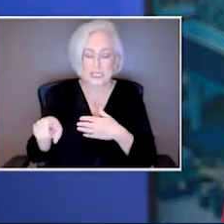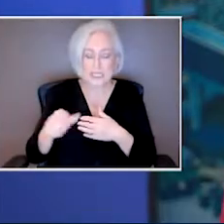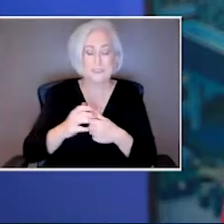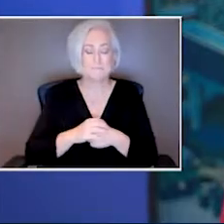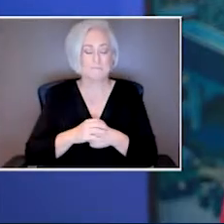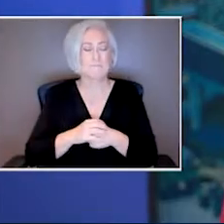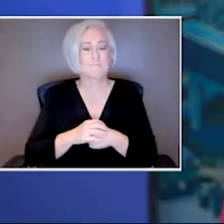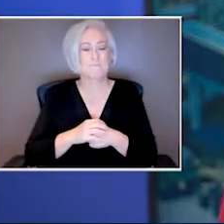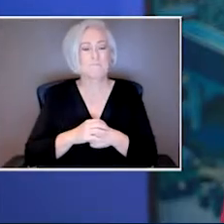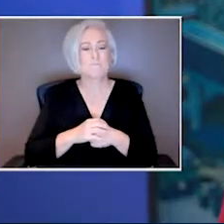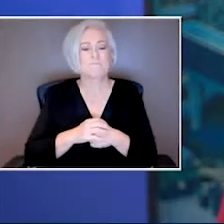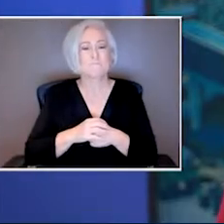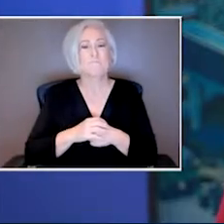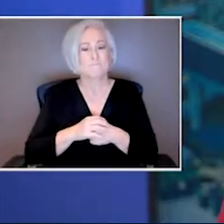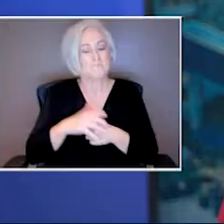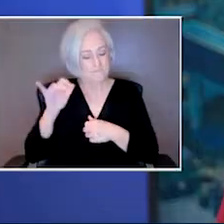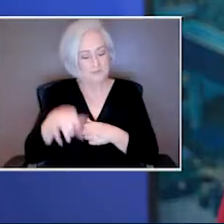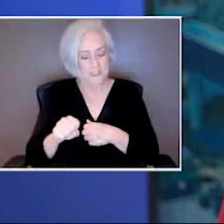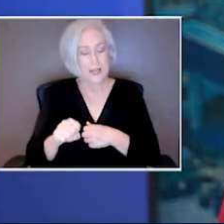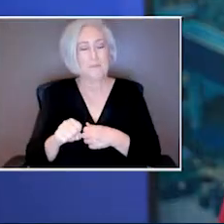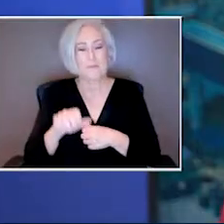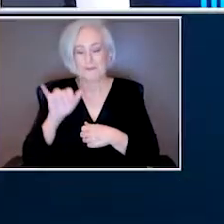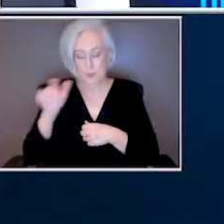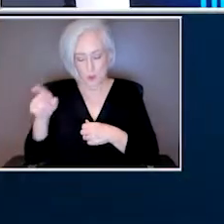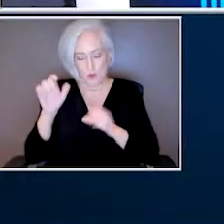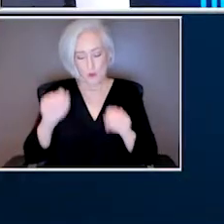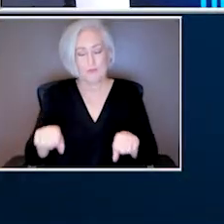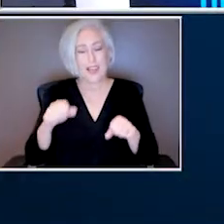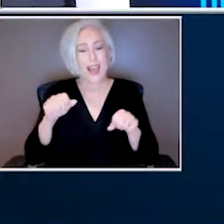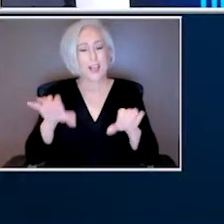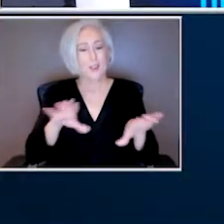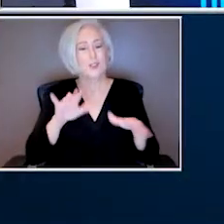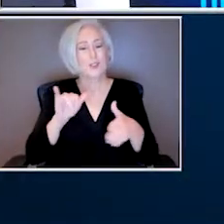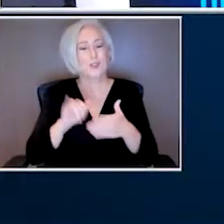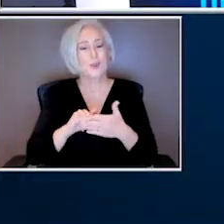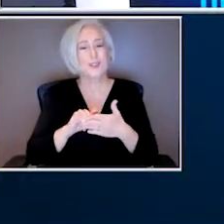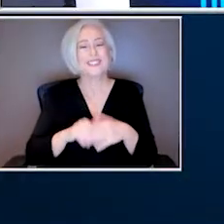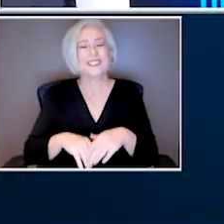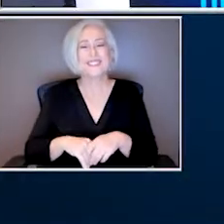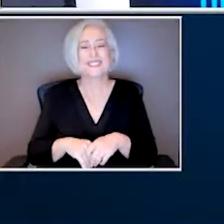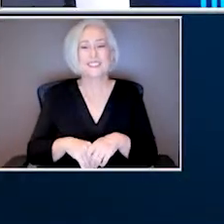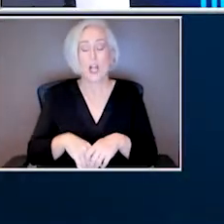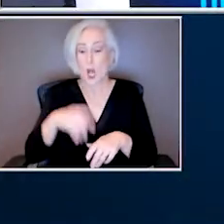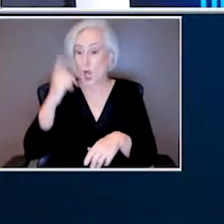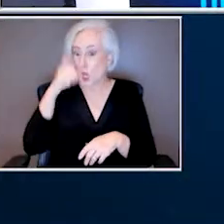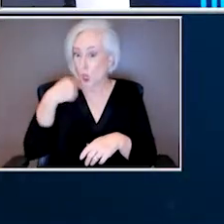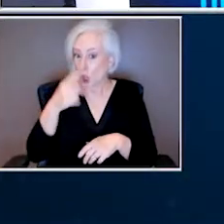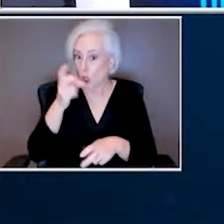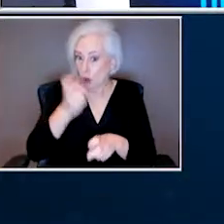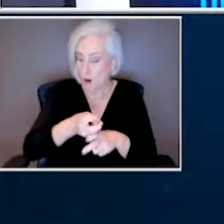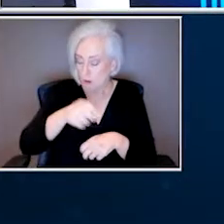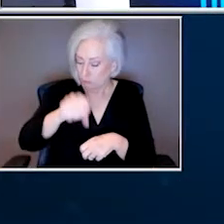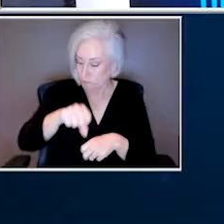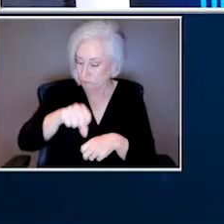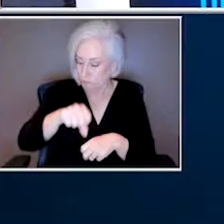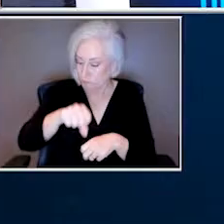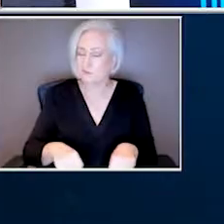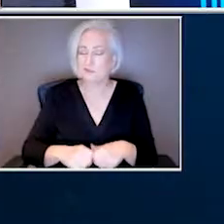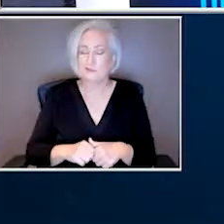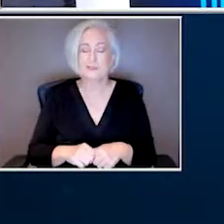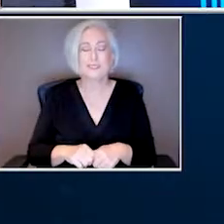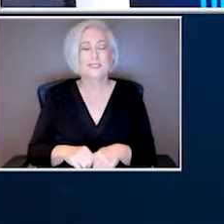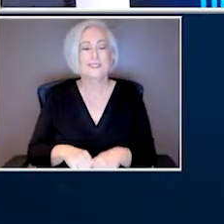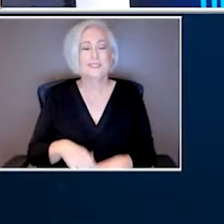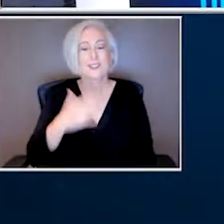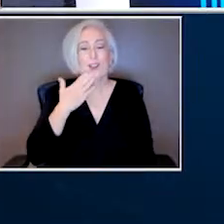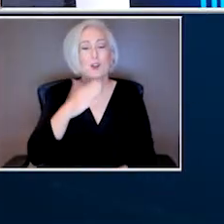So yeah, it's just, you got this. You can do it. Yeah. It looks hard, but you got it. That's good advice. Emily, we always